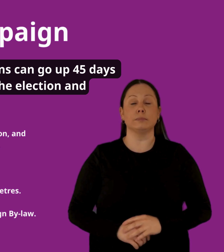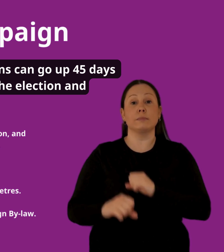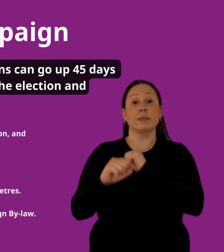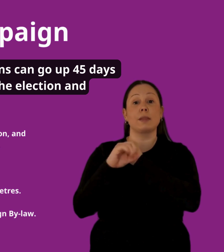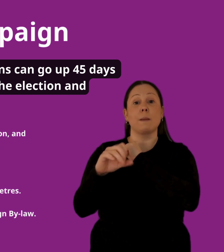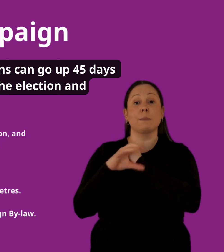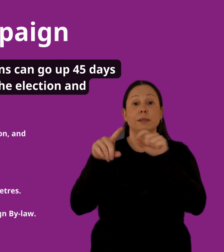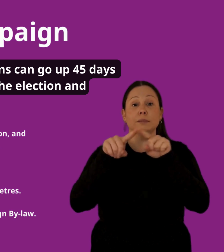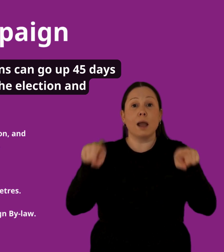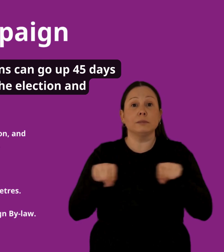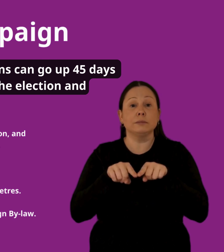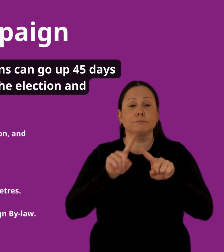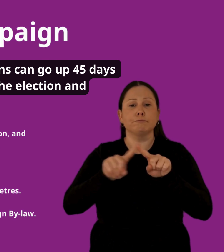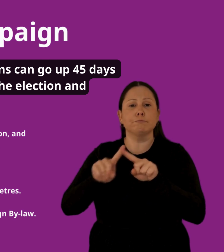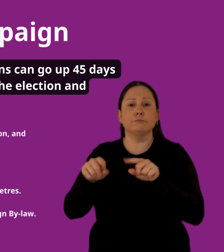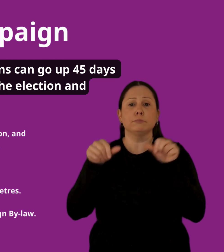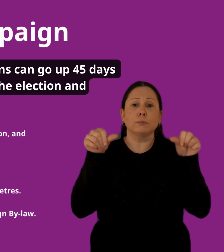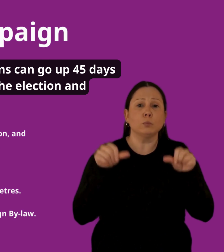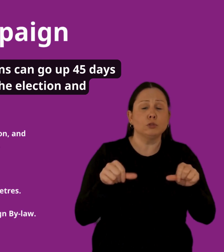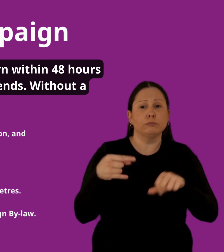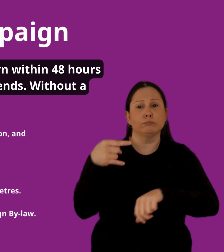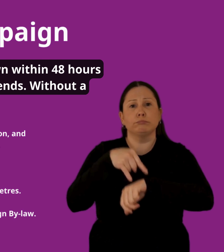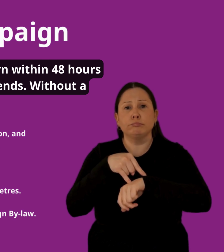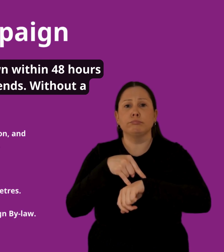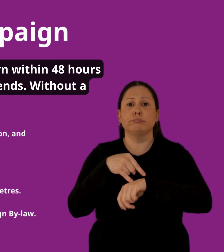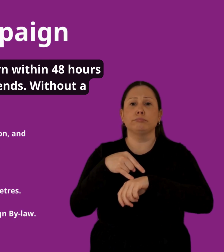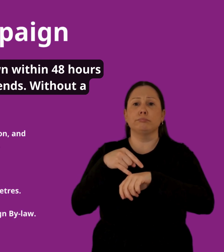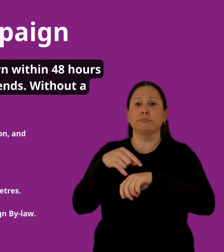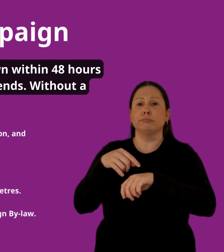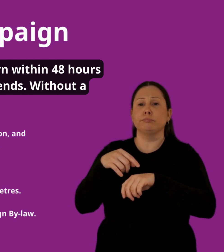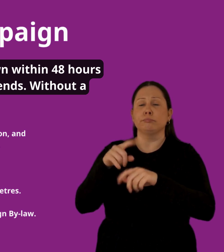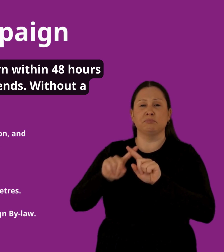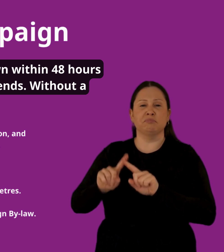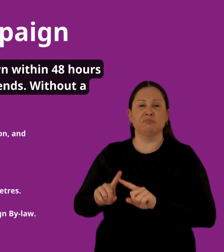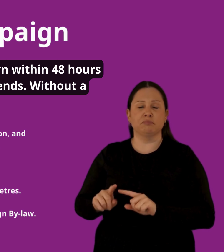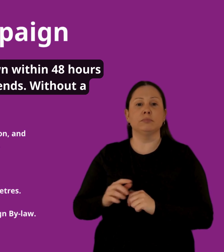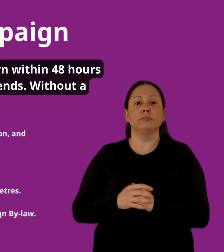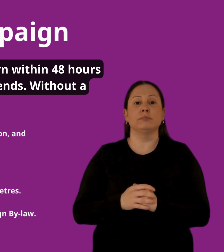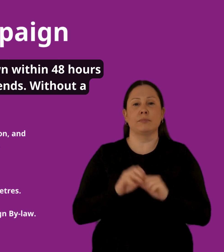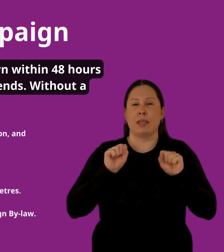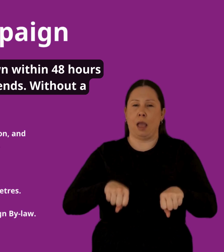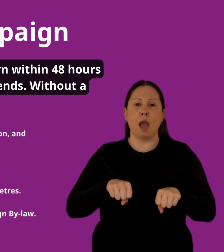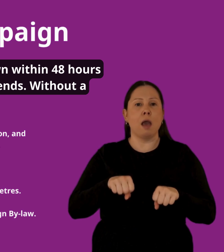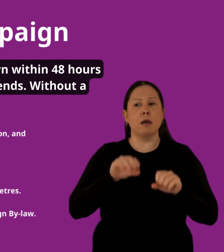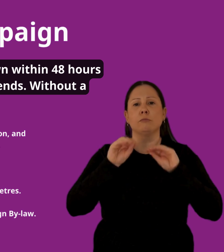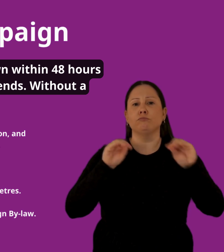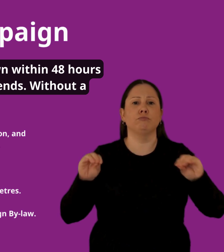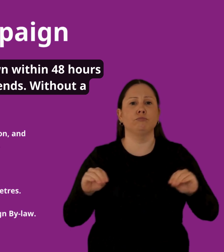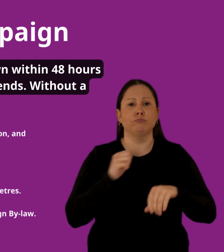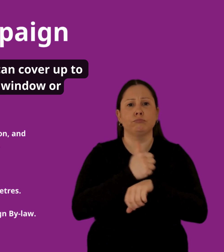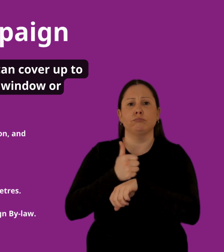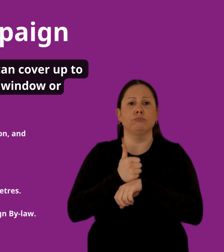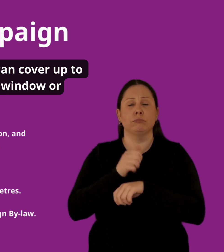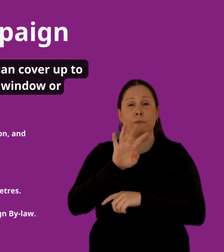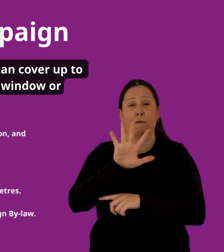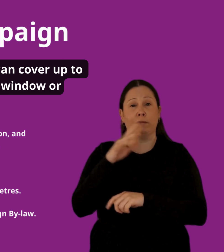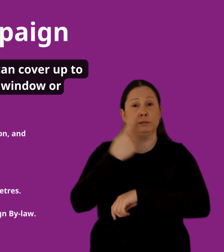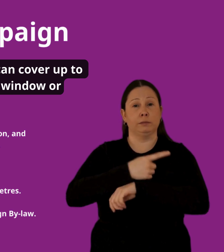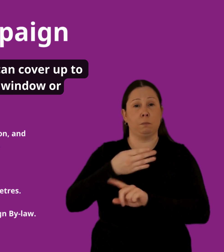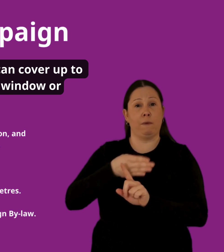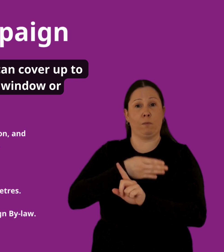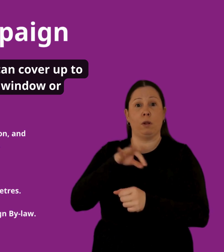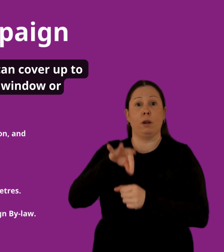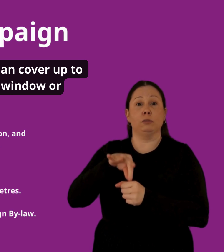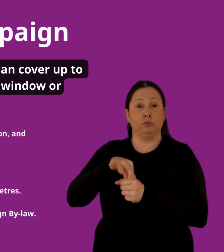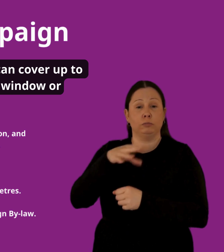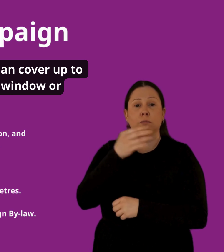Campaign signs can go up 45 days before the election and must come down within 48 hours after voting ends. Without a permit, you can cover up